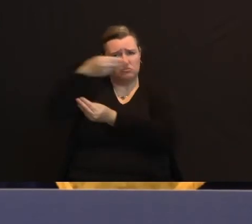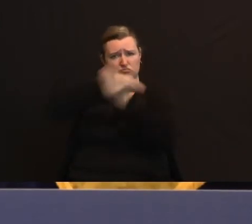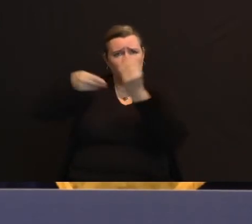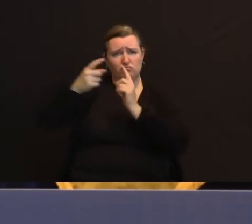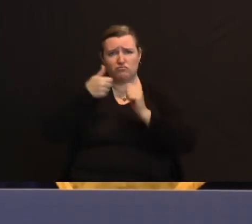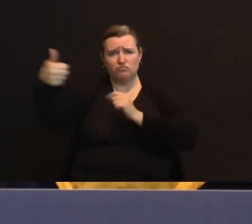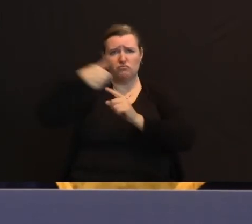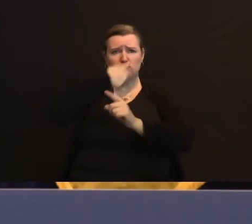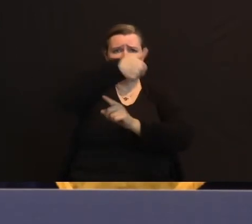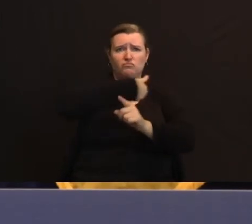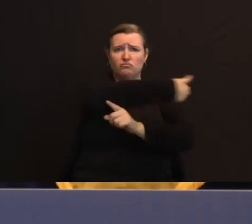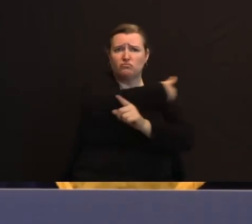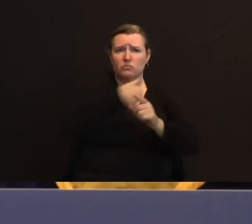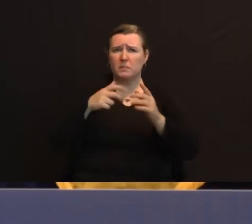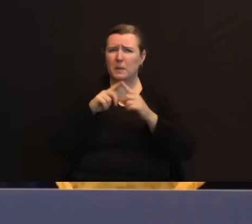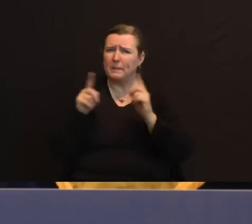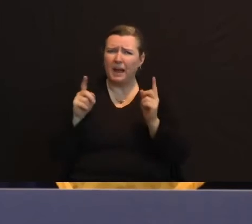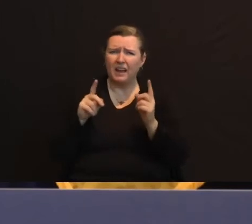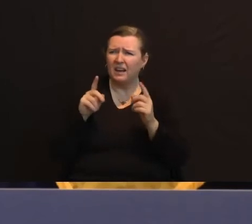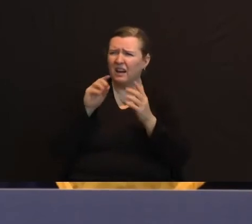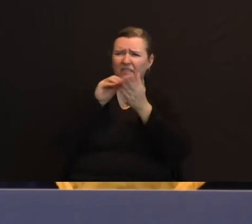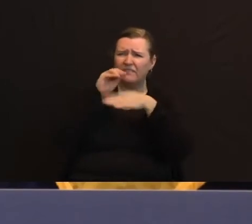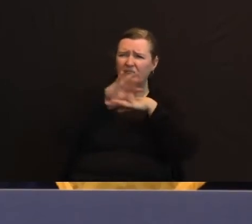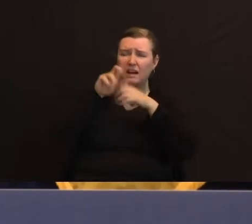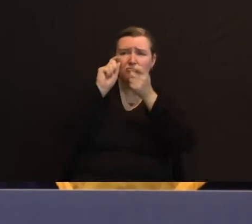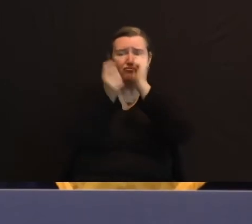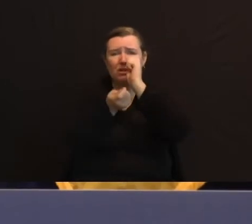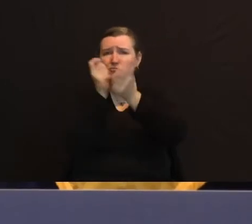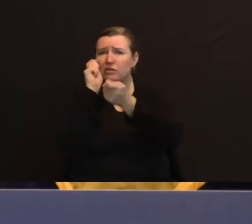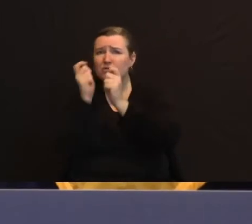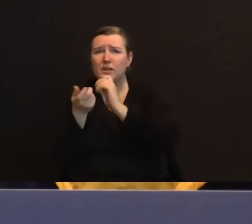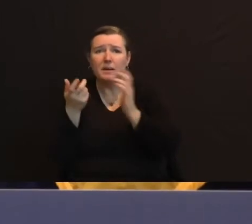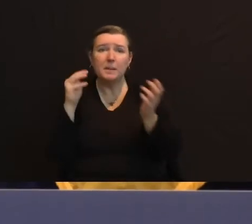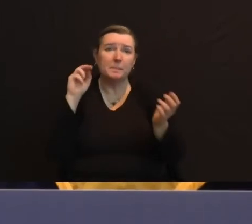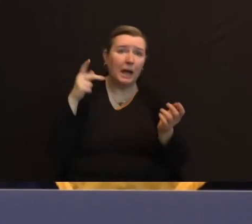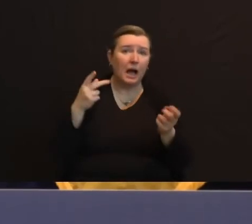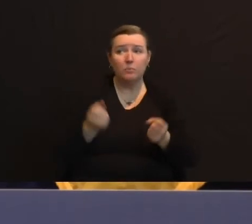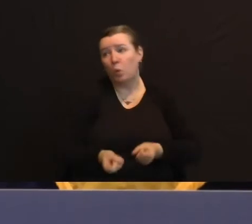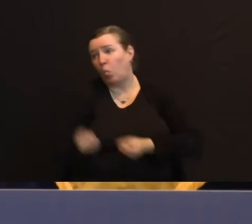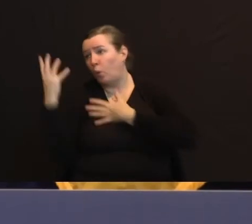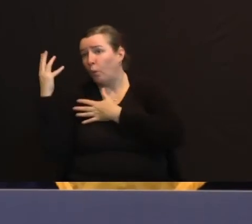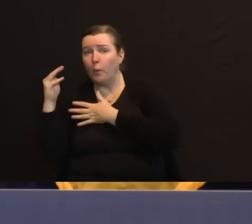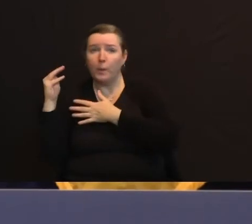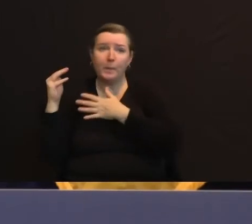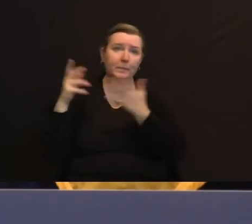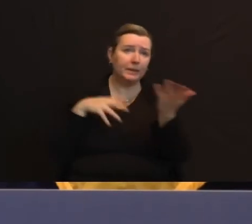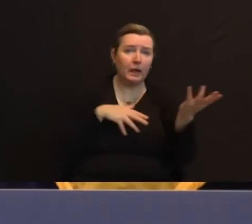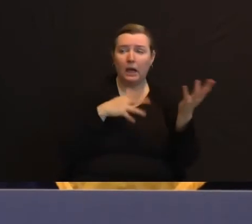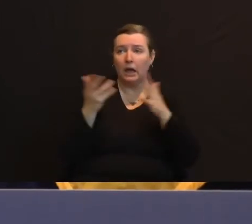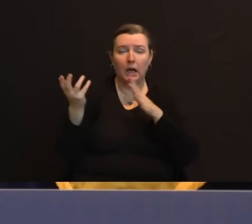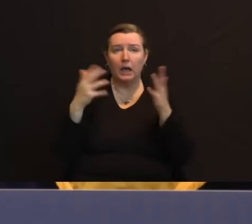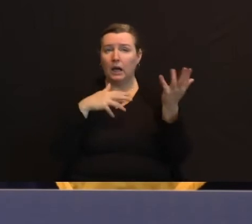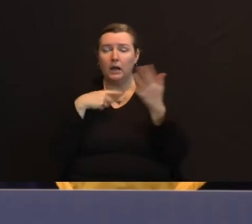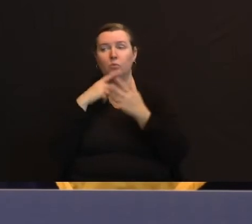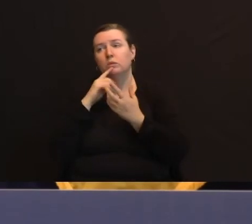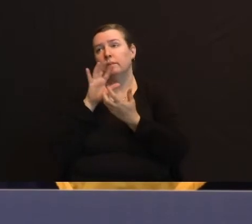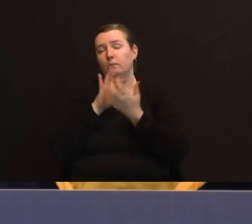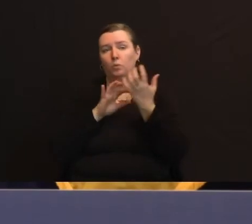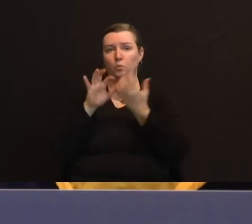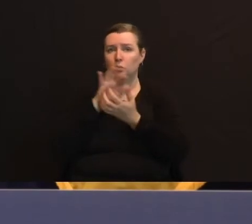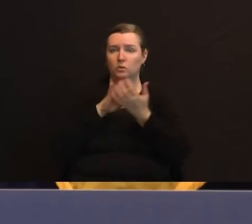was the map that you had sent out every week, then that was thrown away, then it's this. Are you concerned about the confusion that's